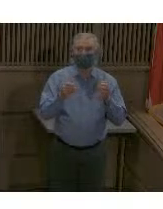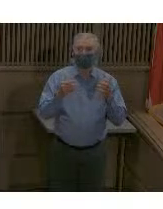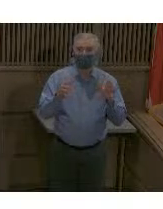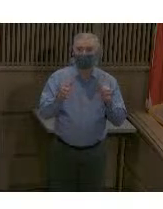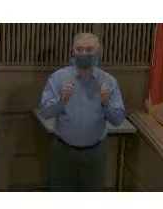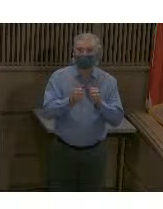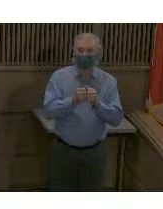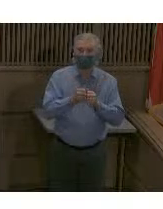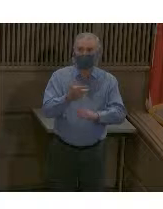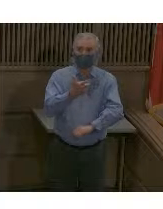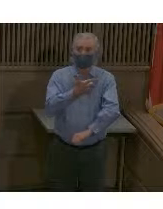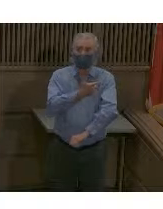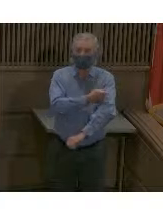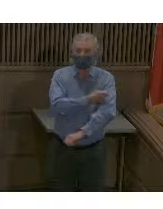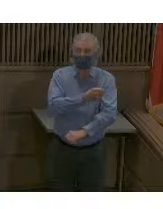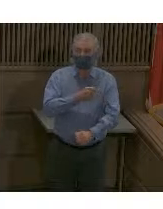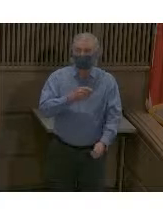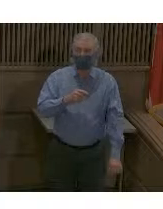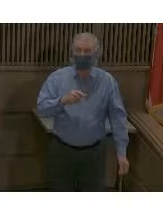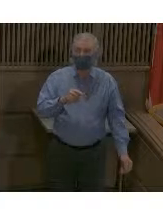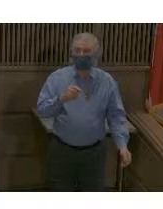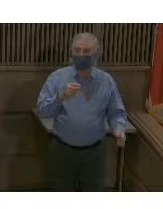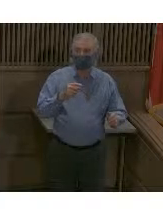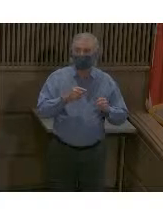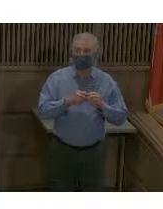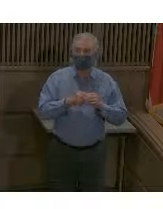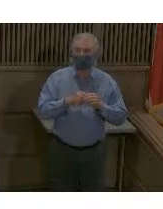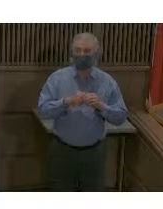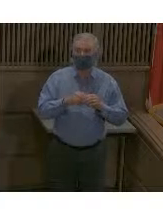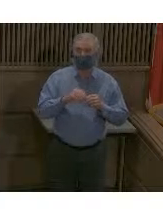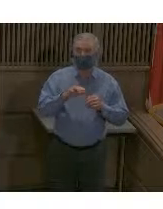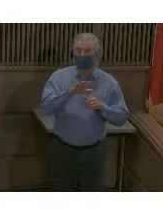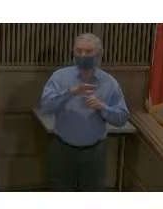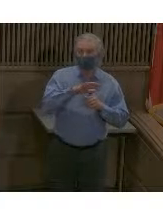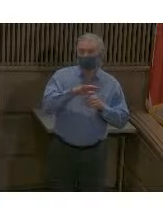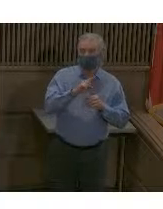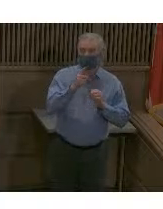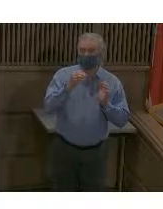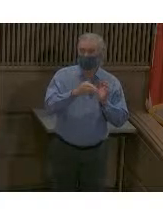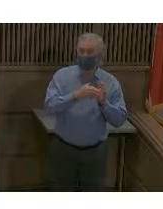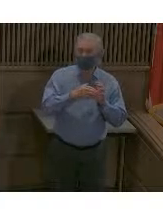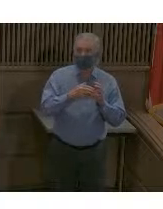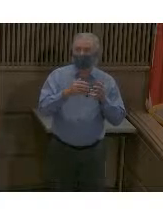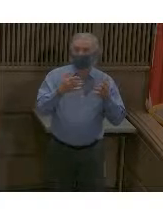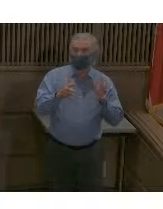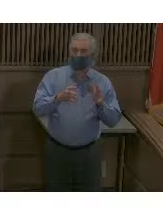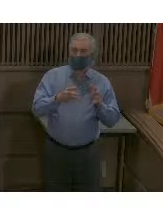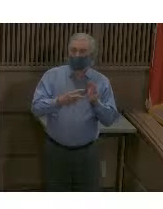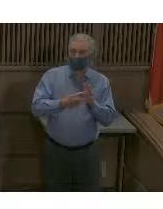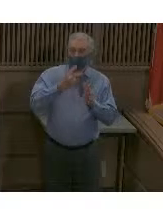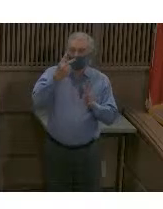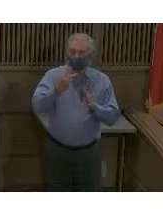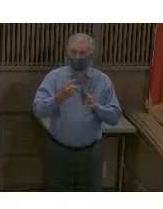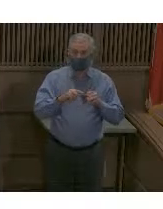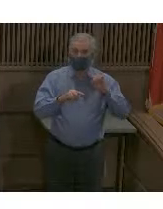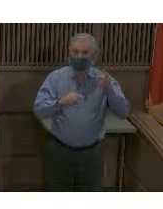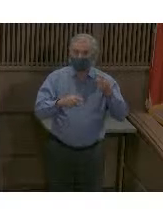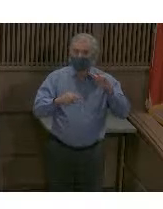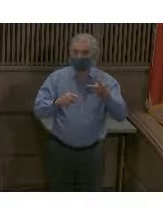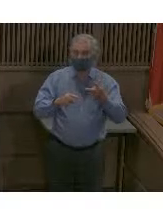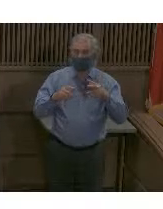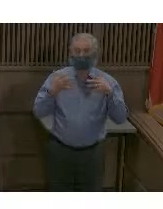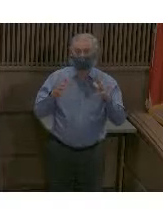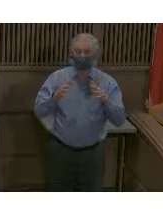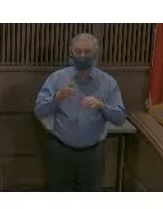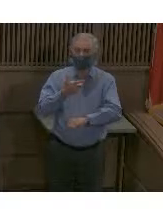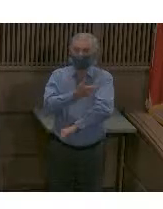I want to say about 1,000 of those have already received both shots of the vaccine. I want to reiterate, we have two different